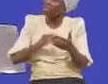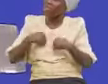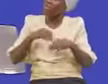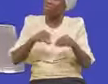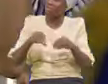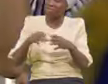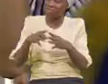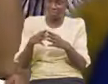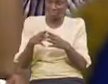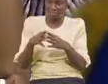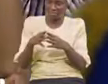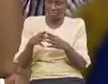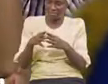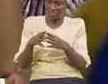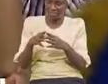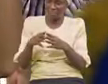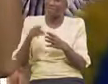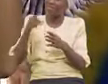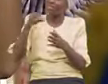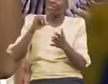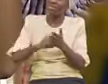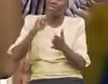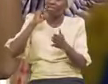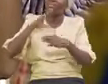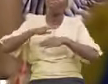Nu si Kristo wa